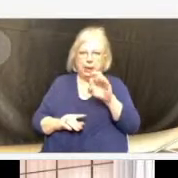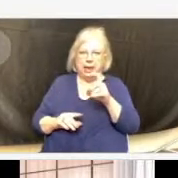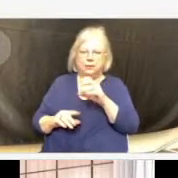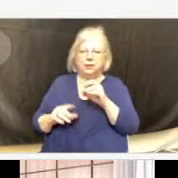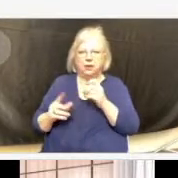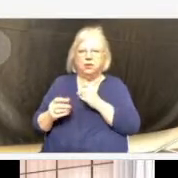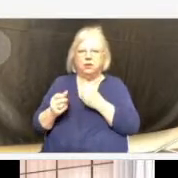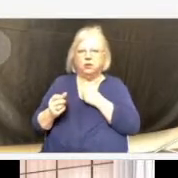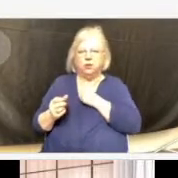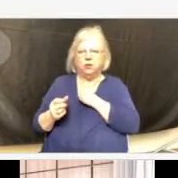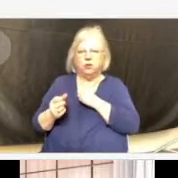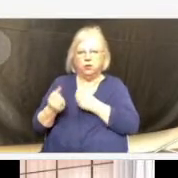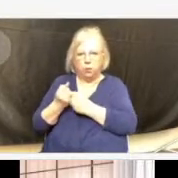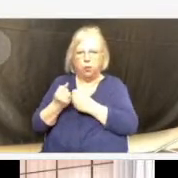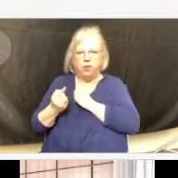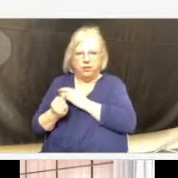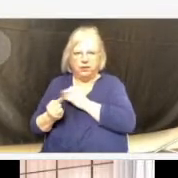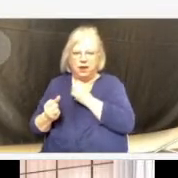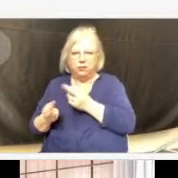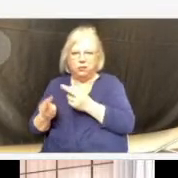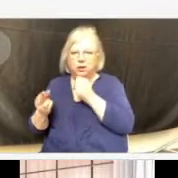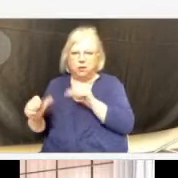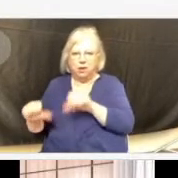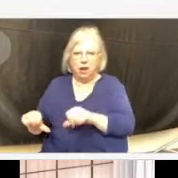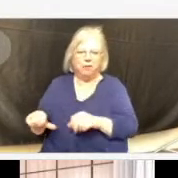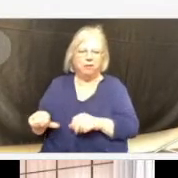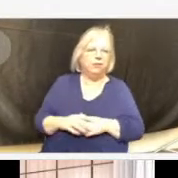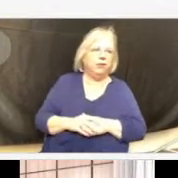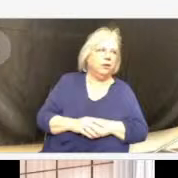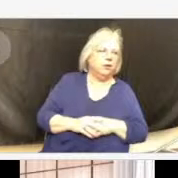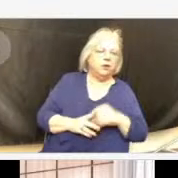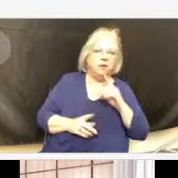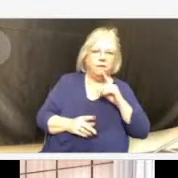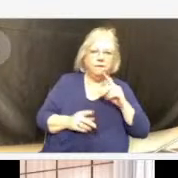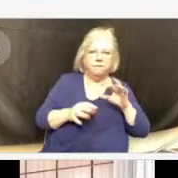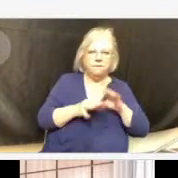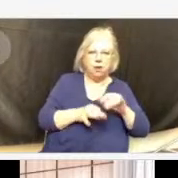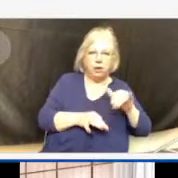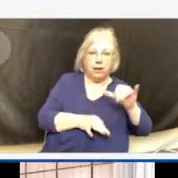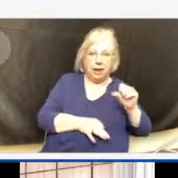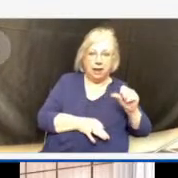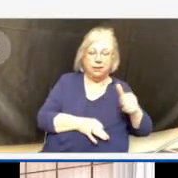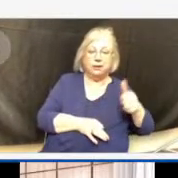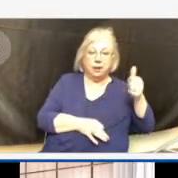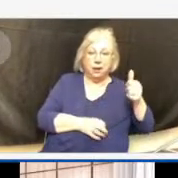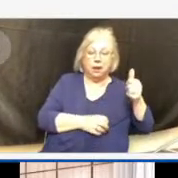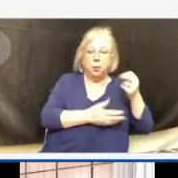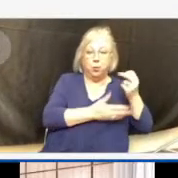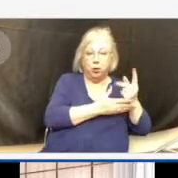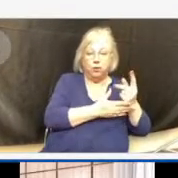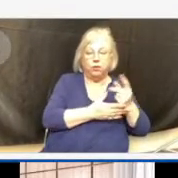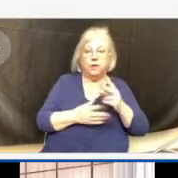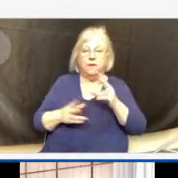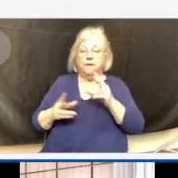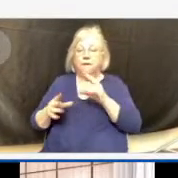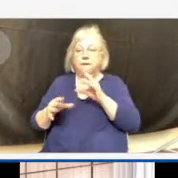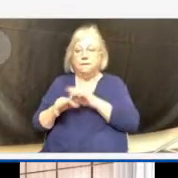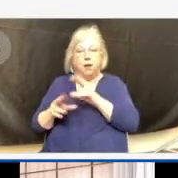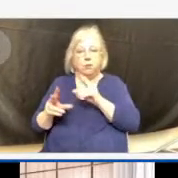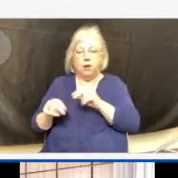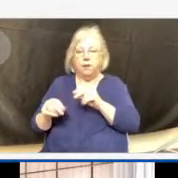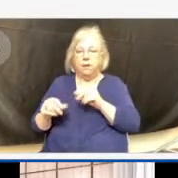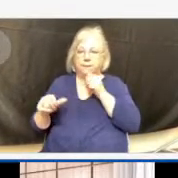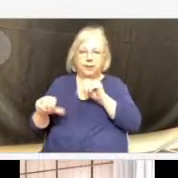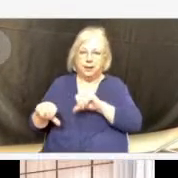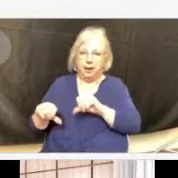That's correct. So a vote for approves it, a vote against denies it. Correct. Okay, we've had the motion,